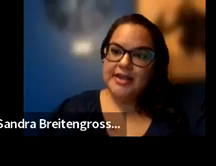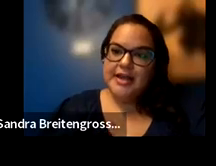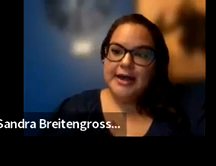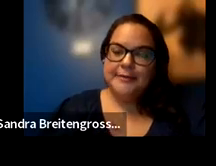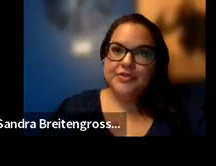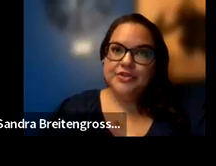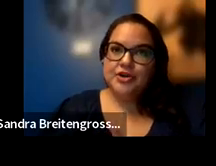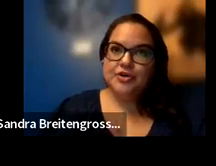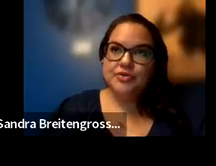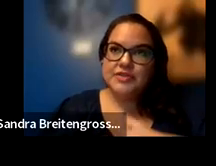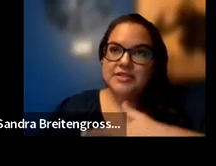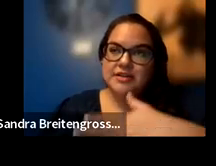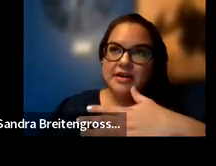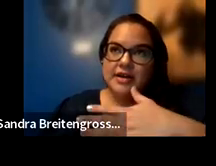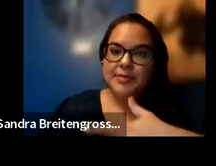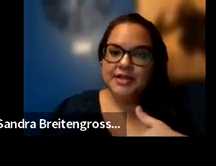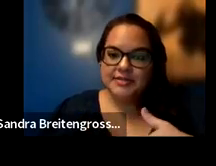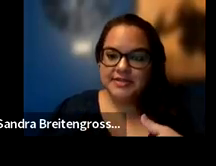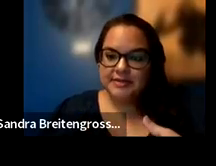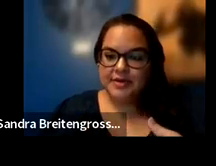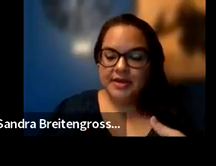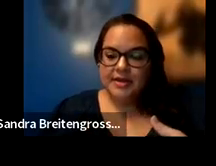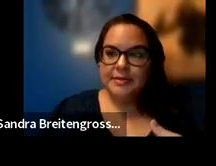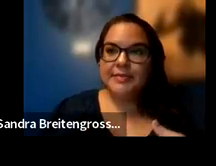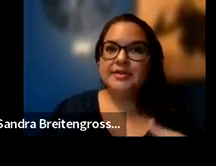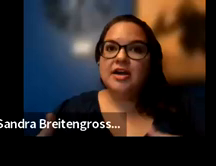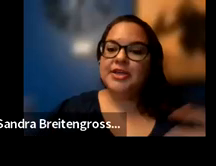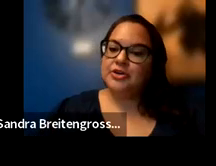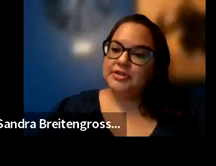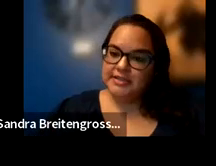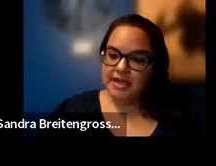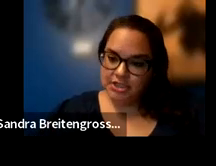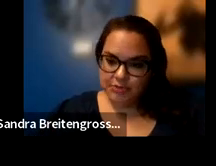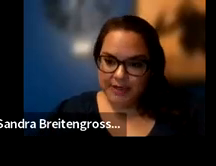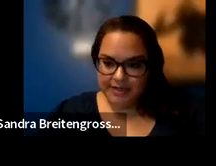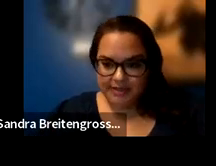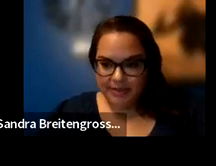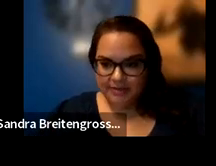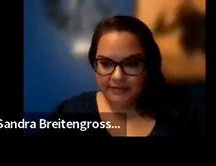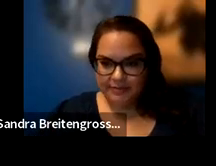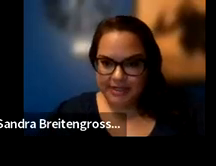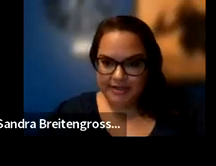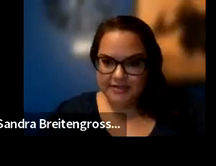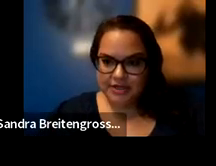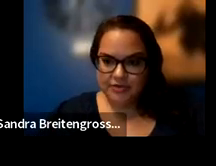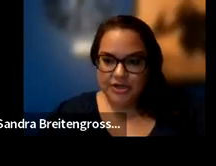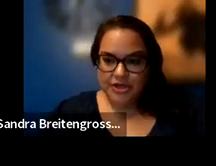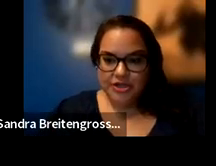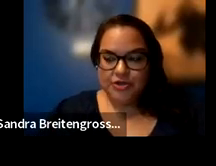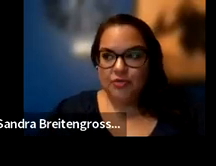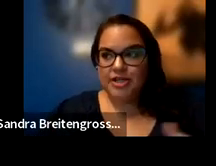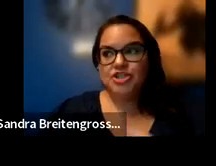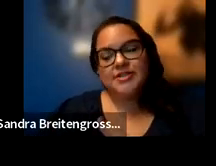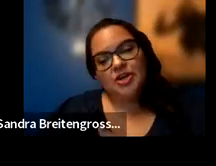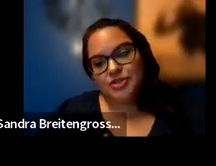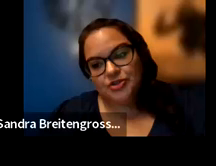capturing those opinions that might not be currently touched by the independent living plan. So